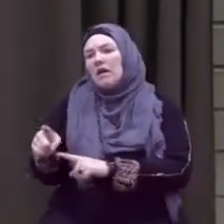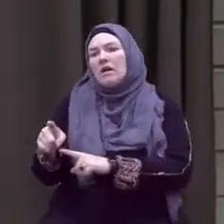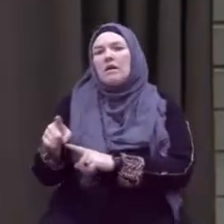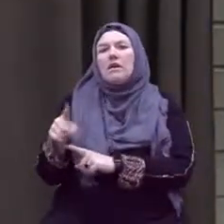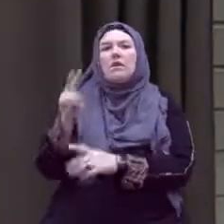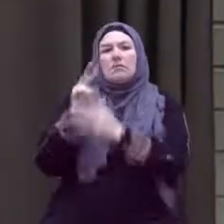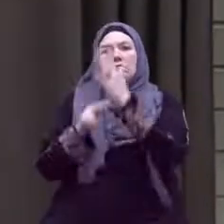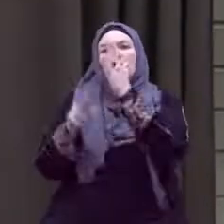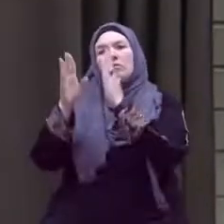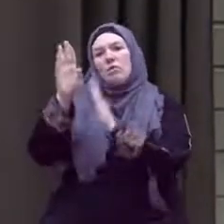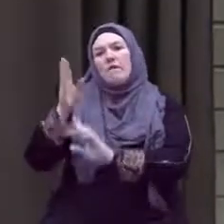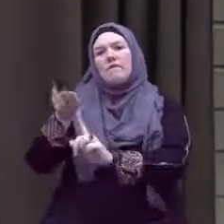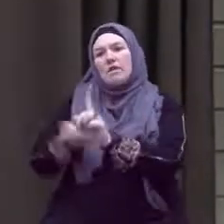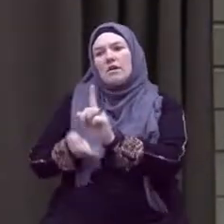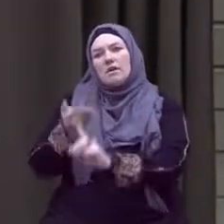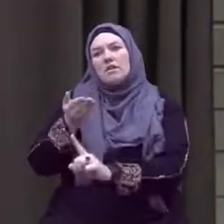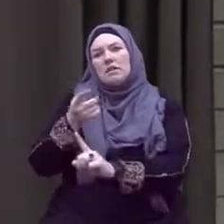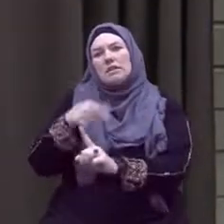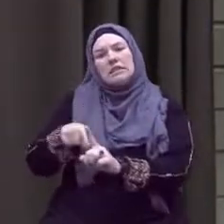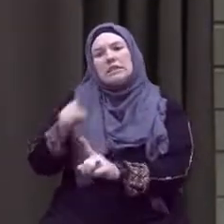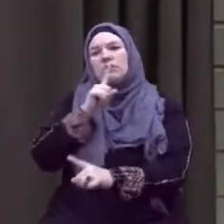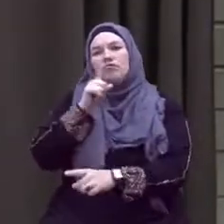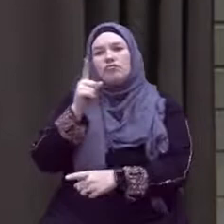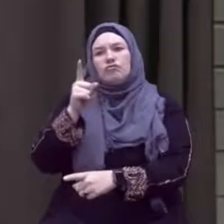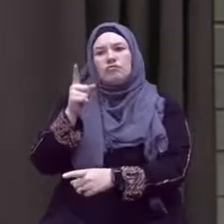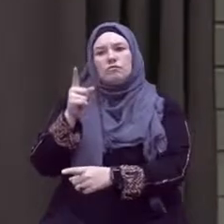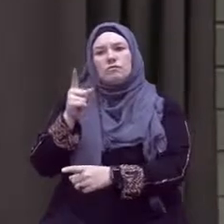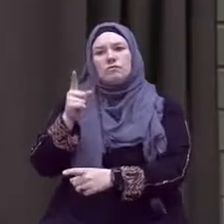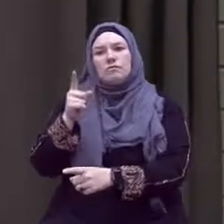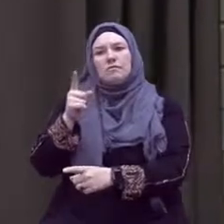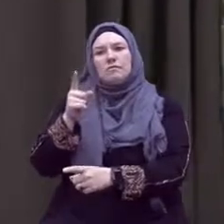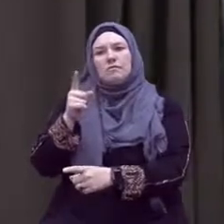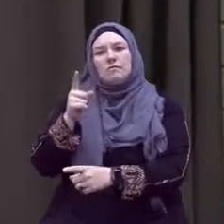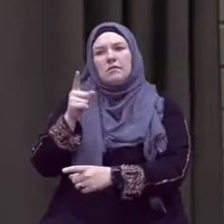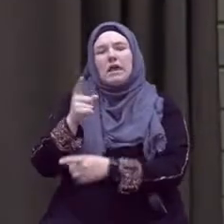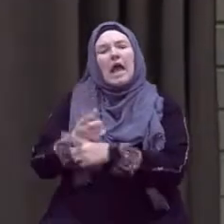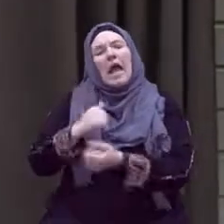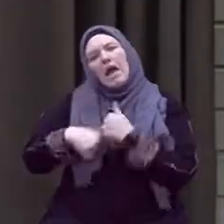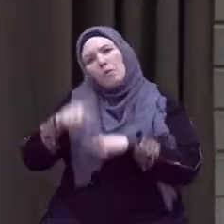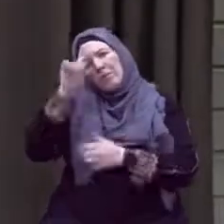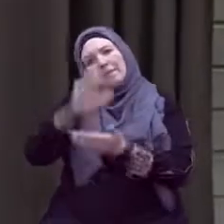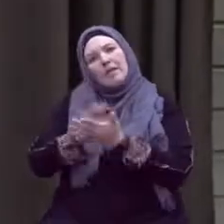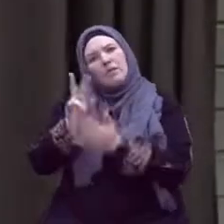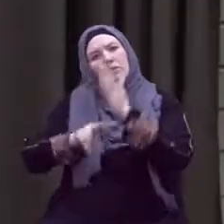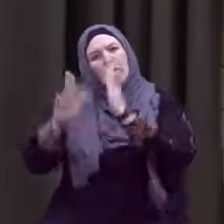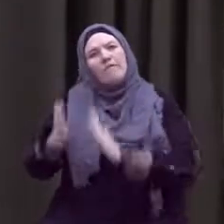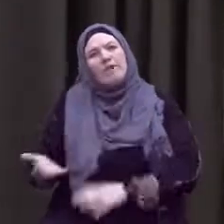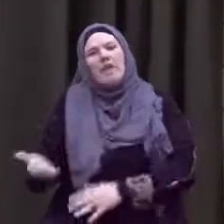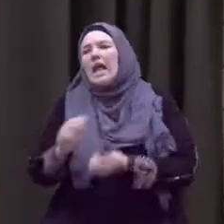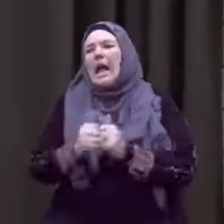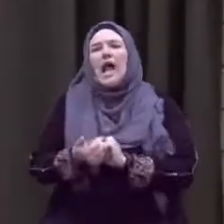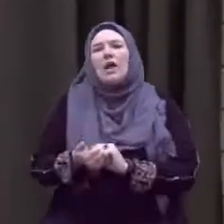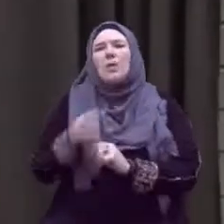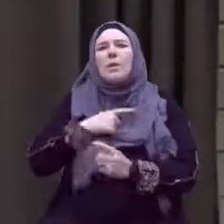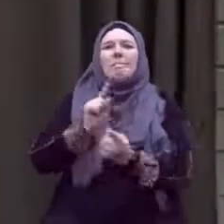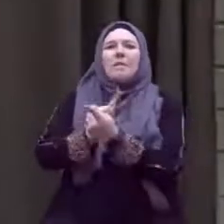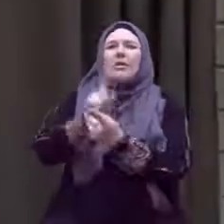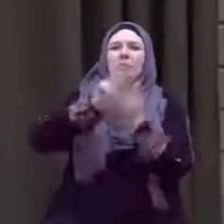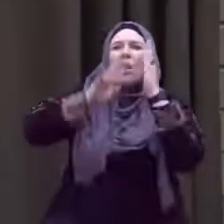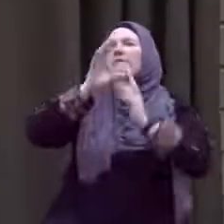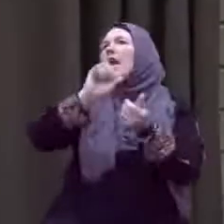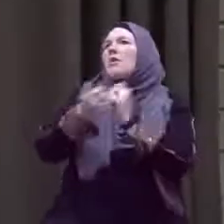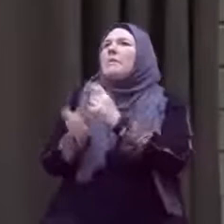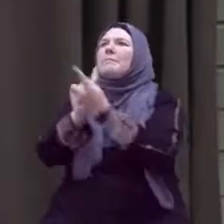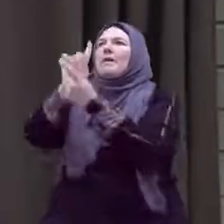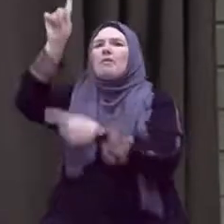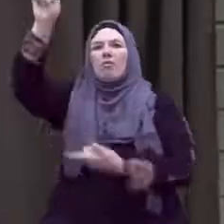one that is right? How do we meet the Prophet sallallahu alaihi wasallam? How do we even meet Allah